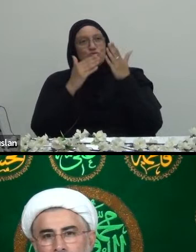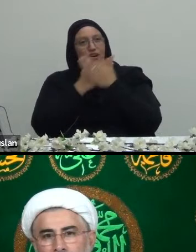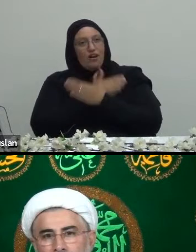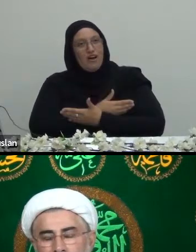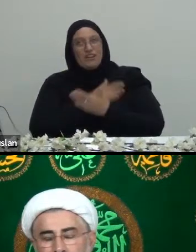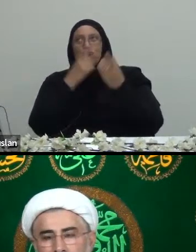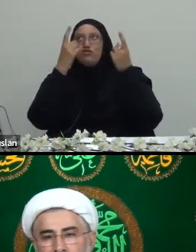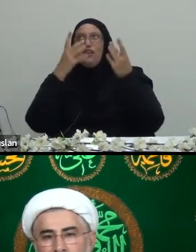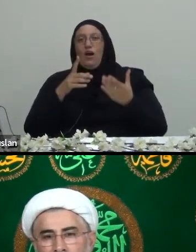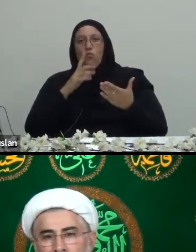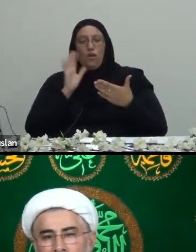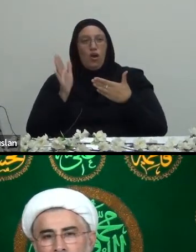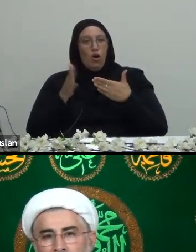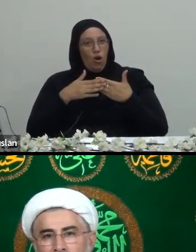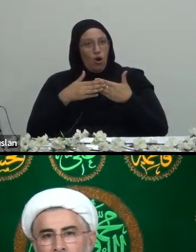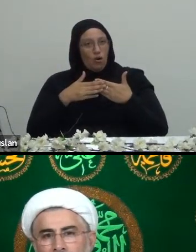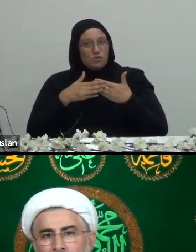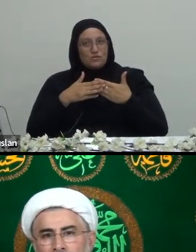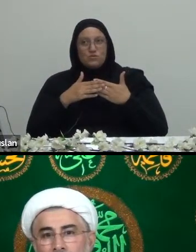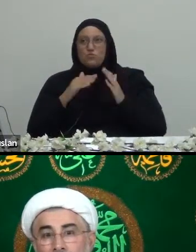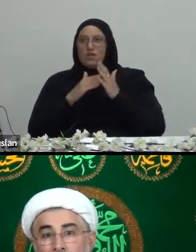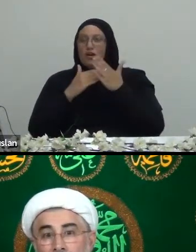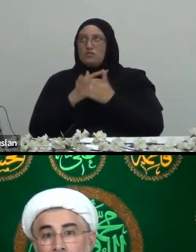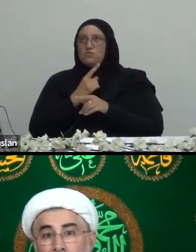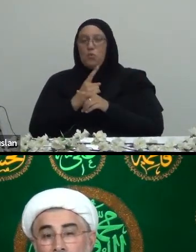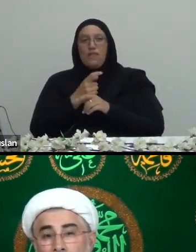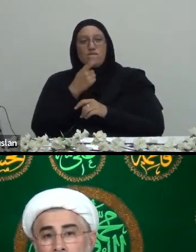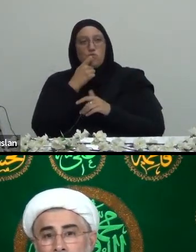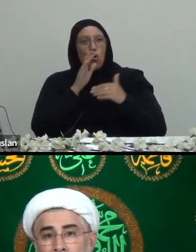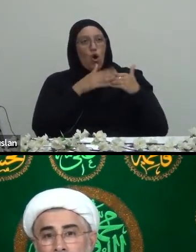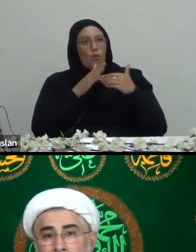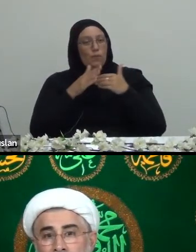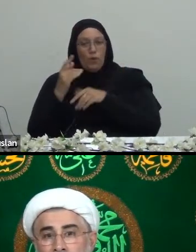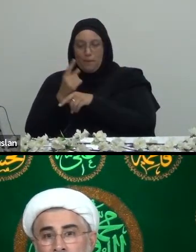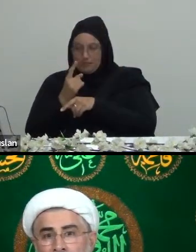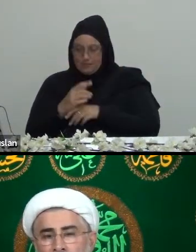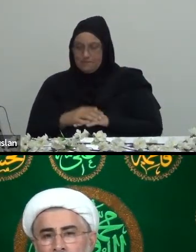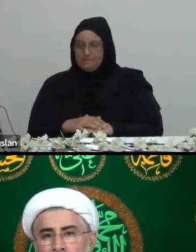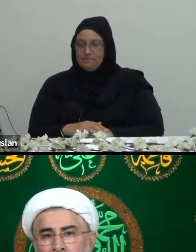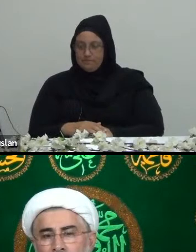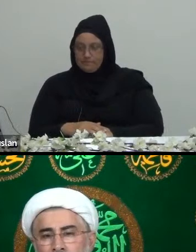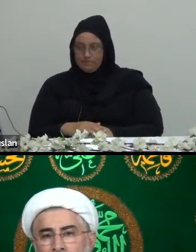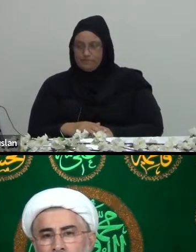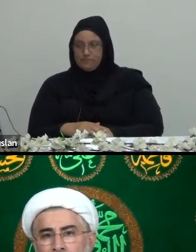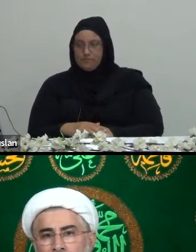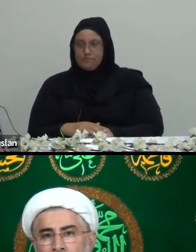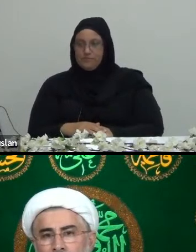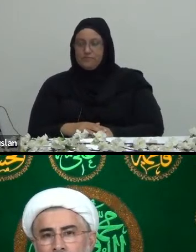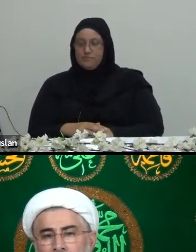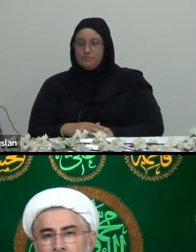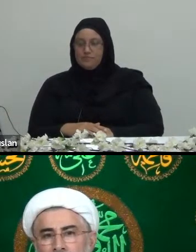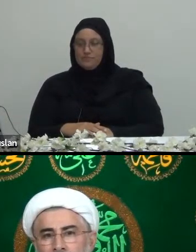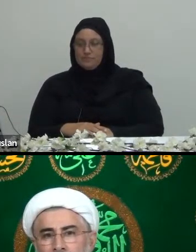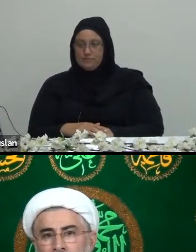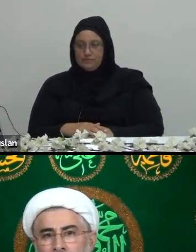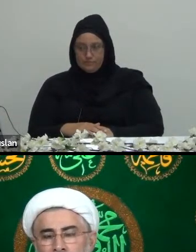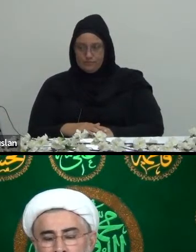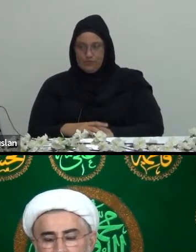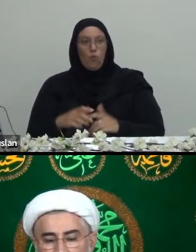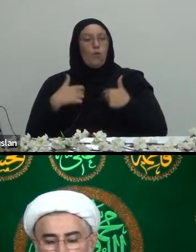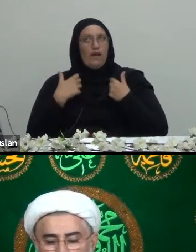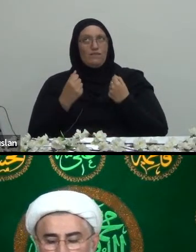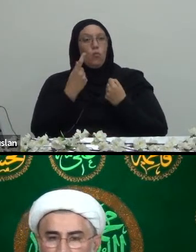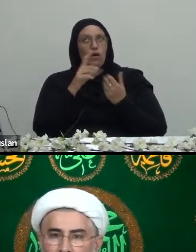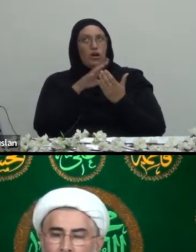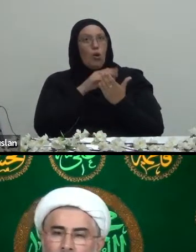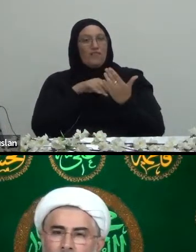session with a few closing comments that include that we have a copy of an Islamic will that will be